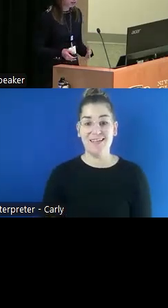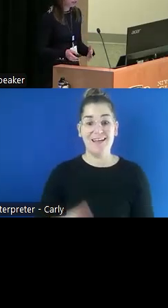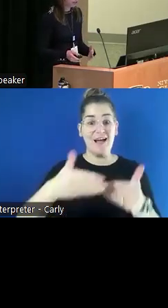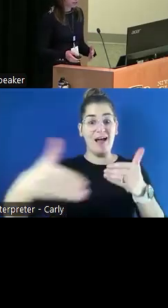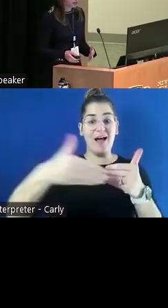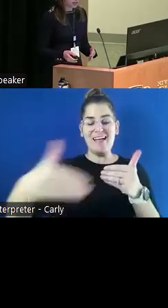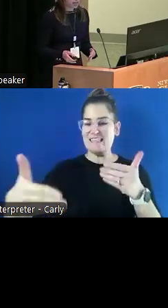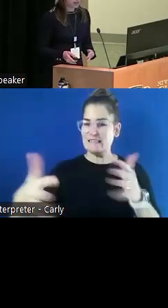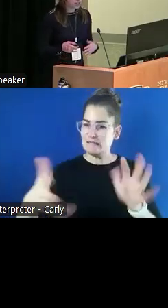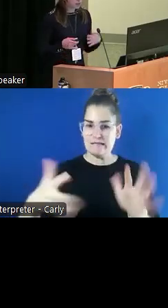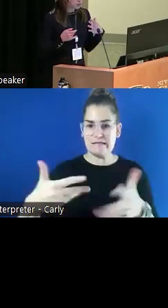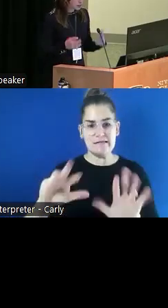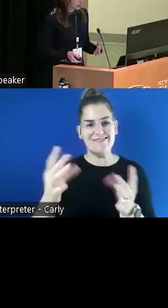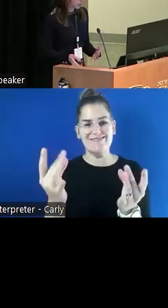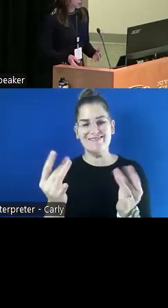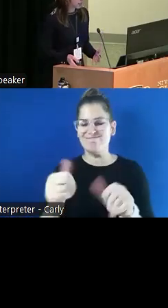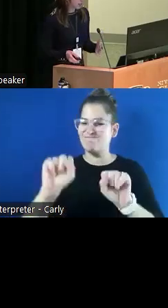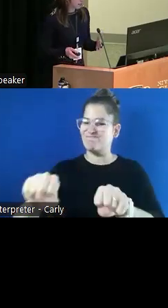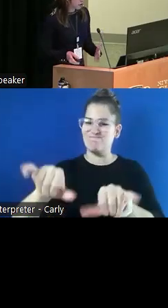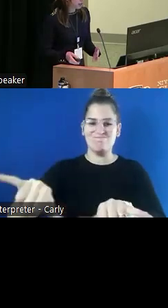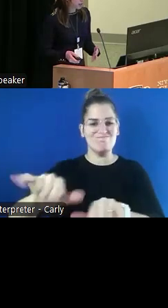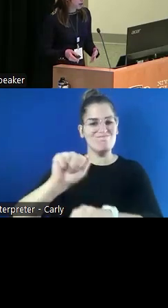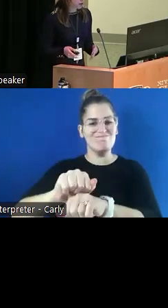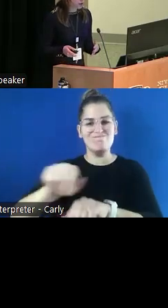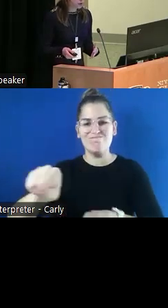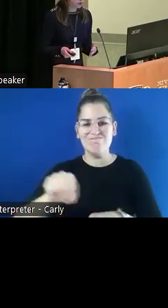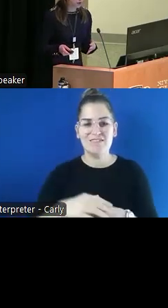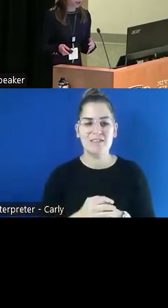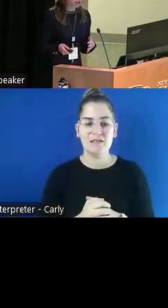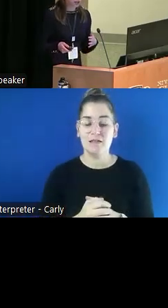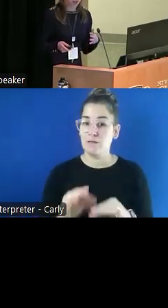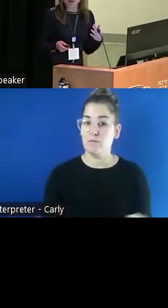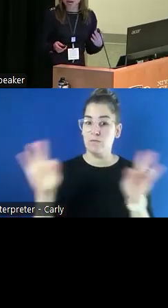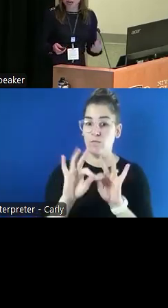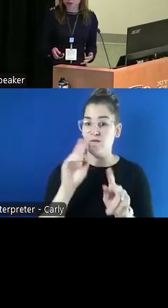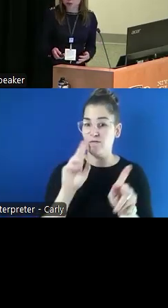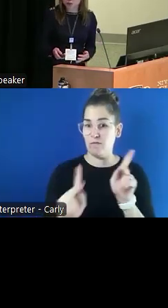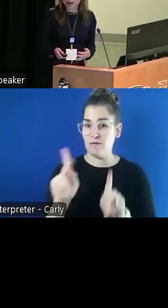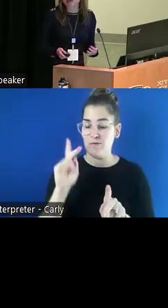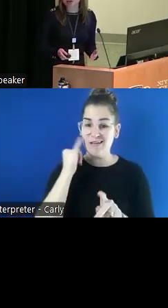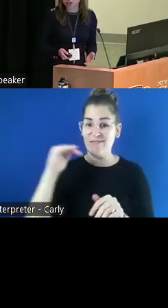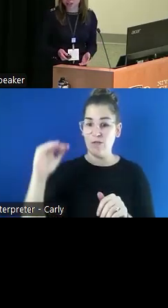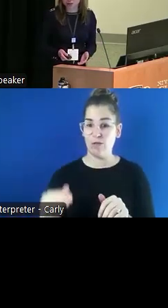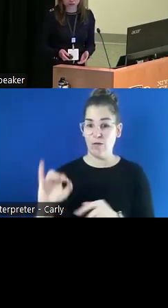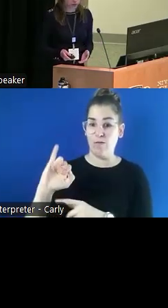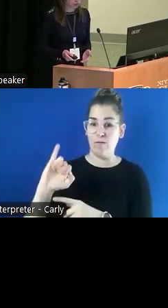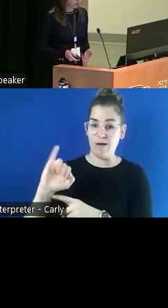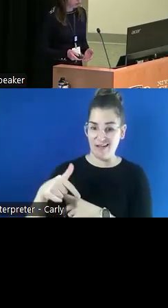expected. And this is particularly important among those with lower IQ and